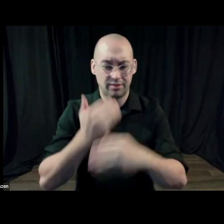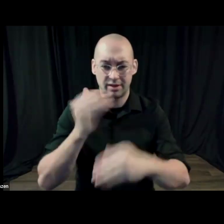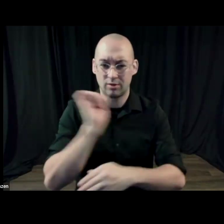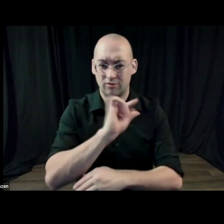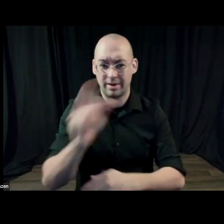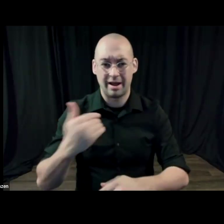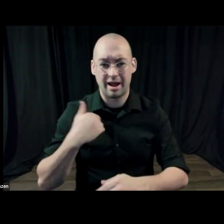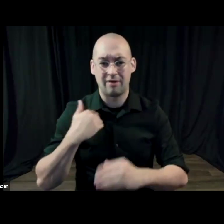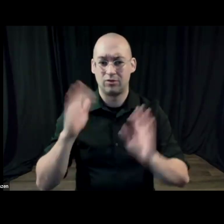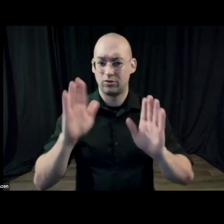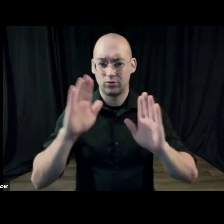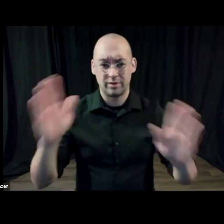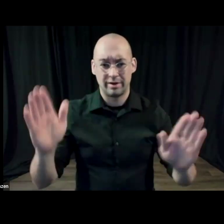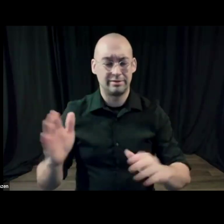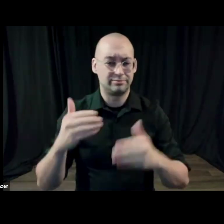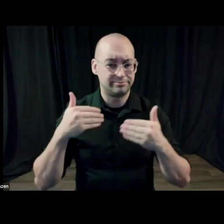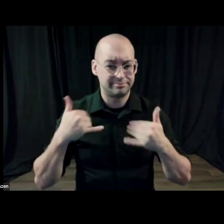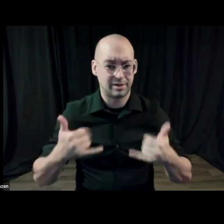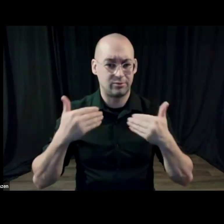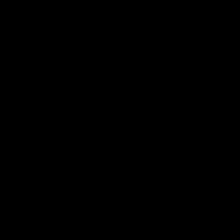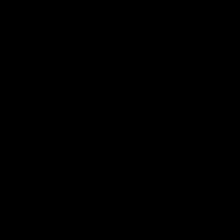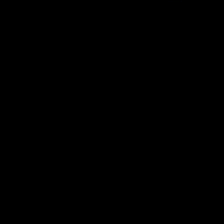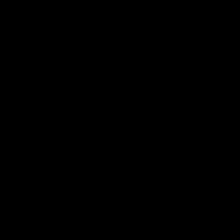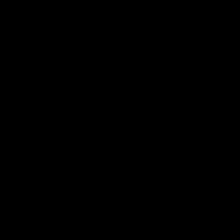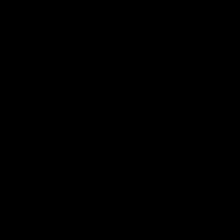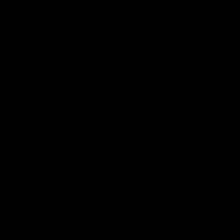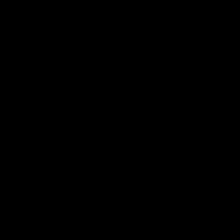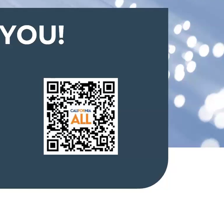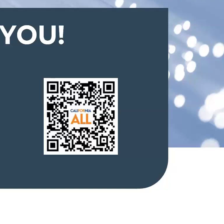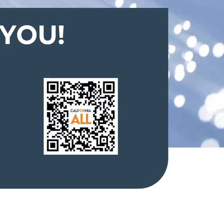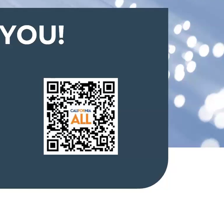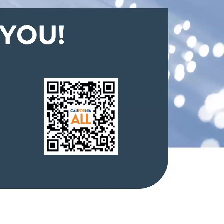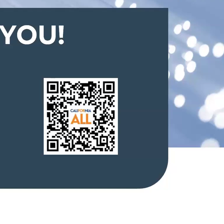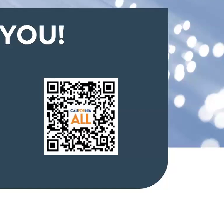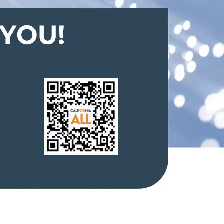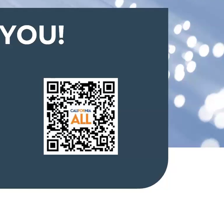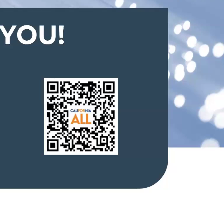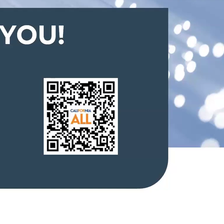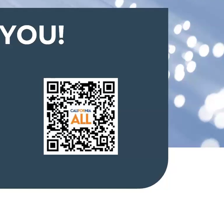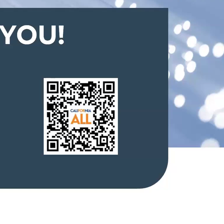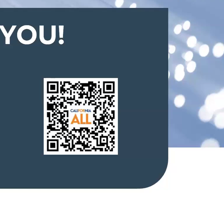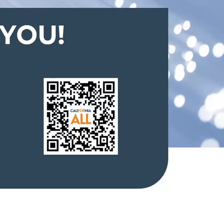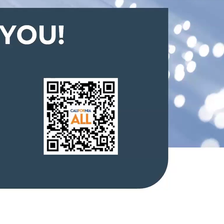wonderful rest of your day and best wishes to you until we see you next.